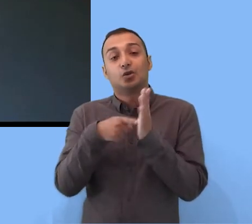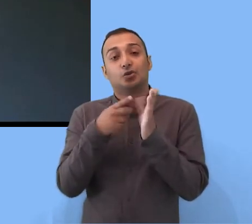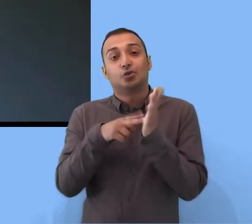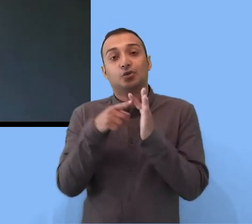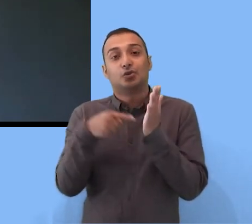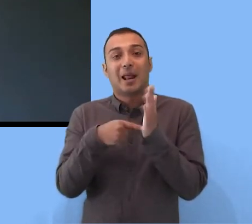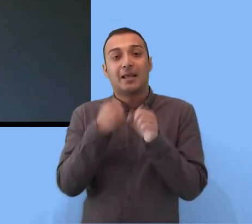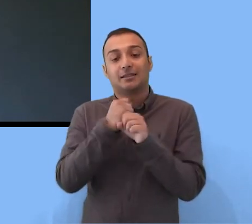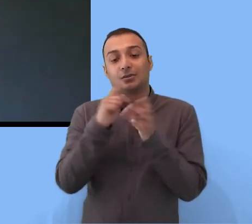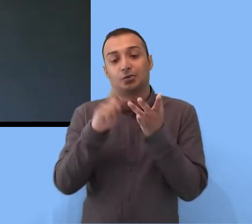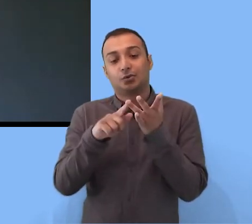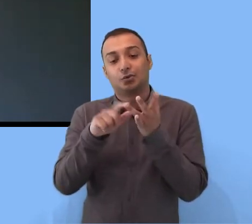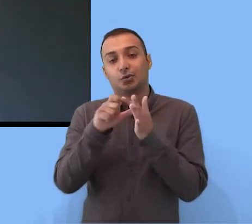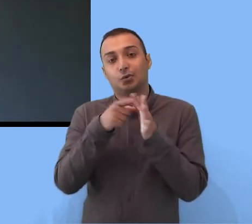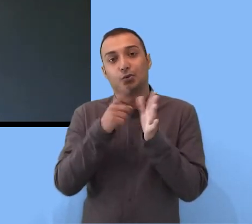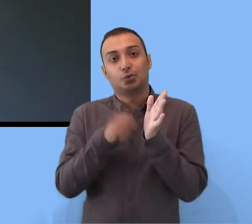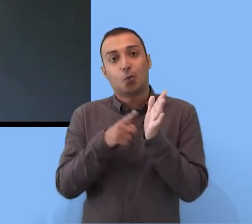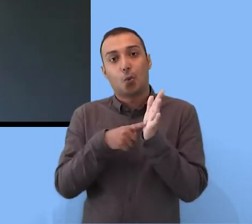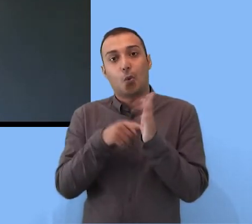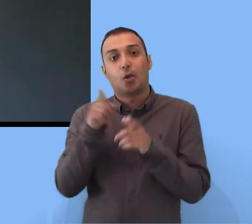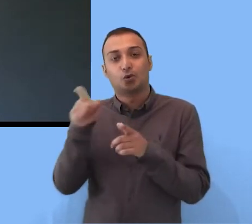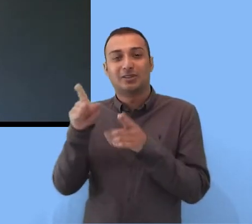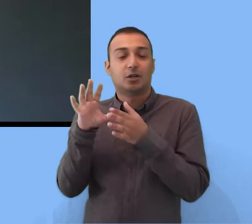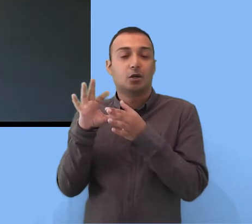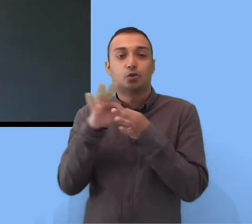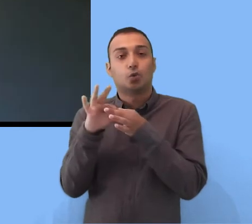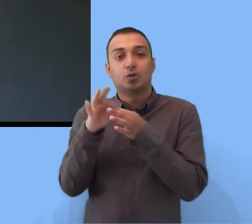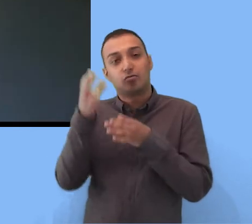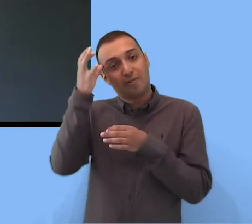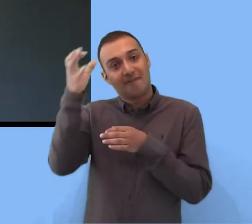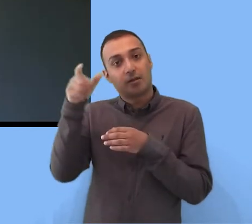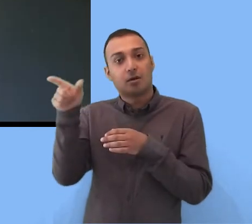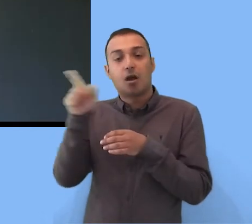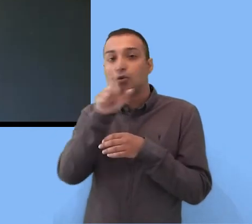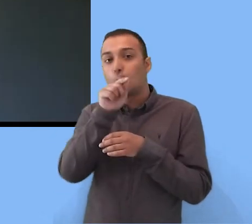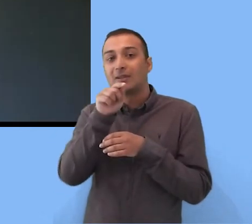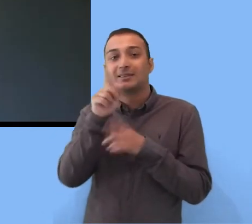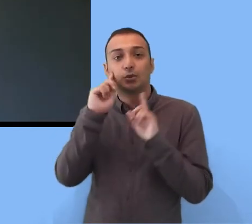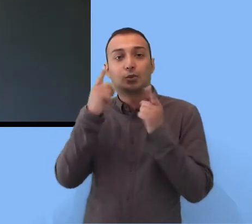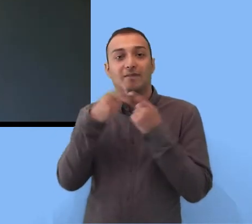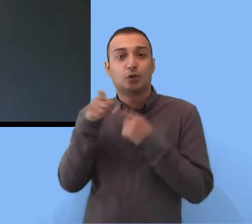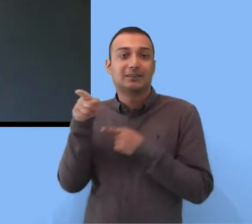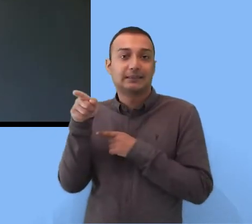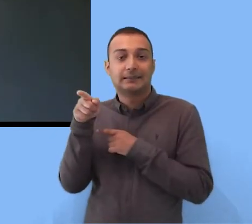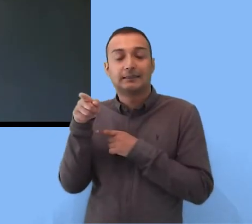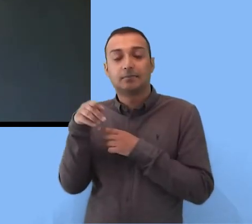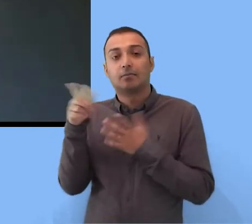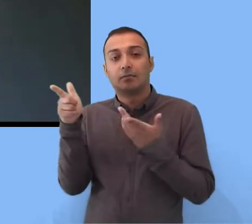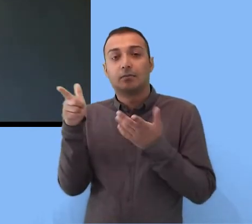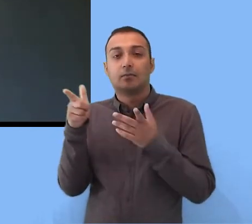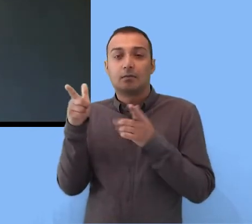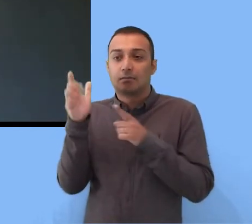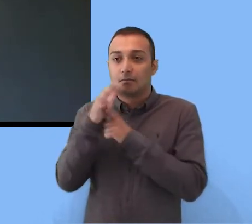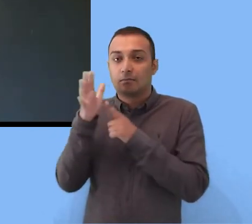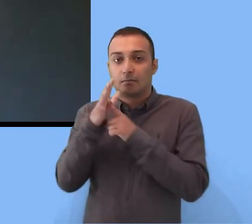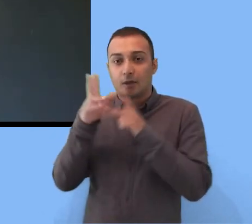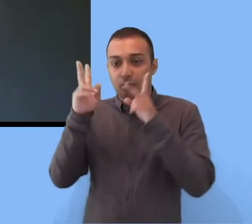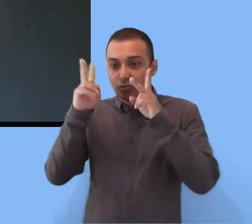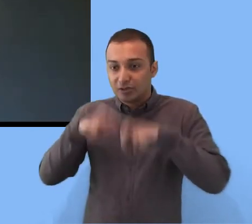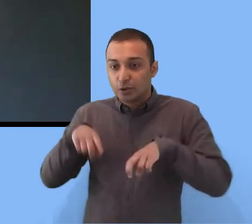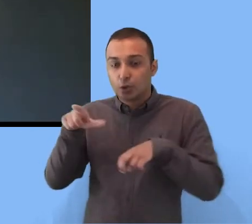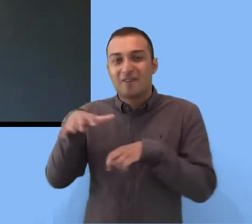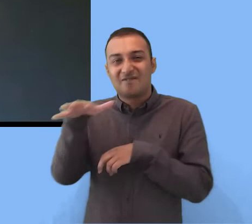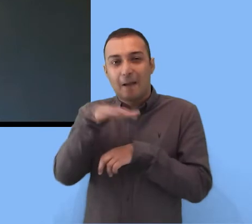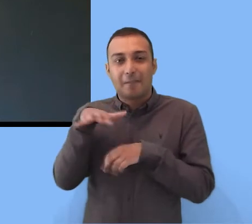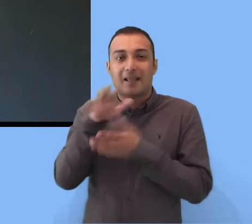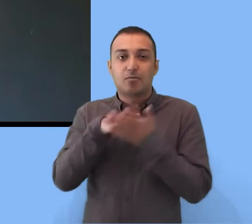in the School of Education at Swansea University. Her main area of research is around family and parental engagement in